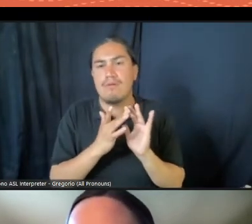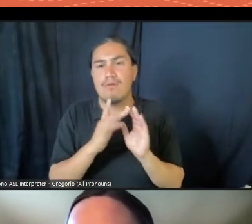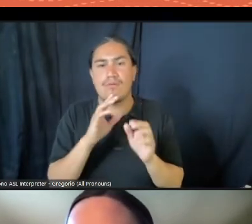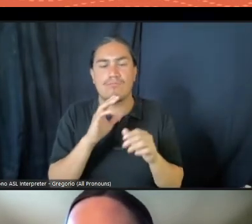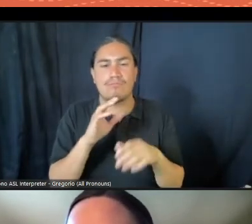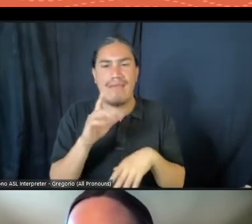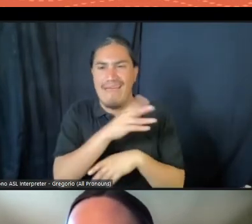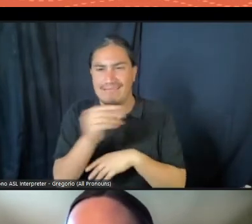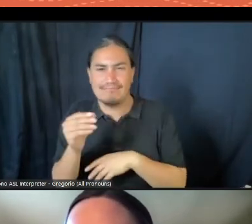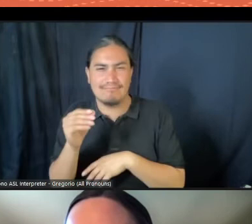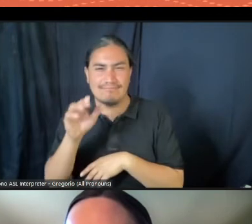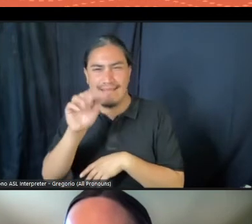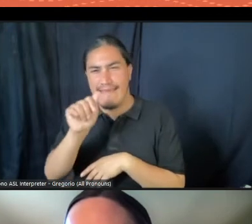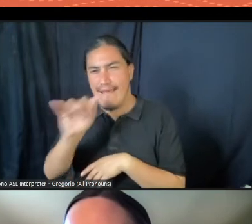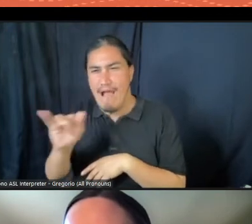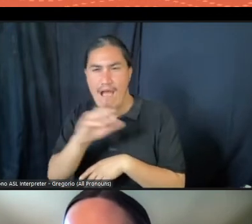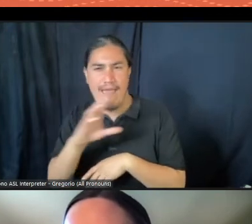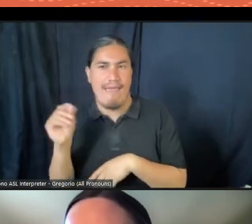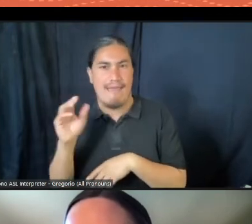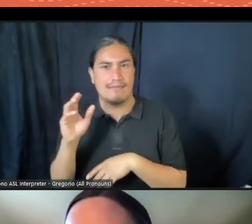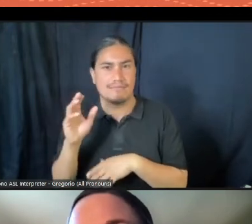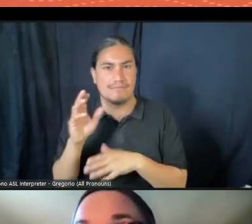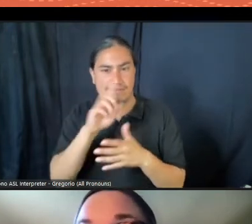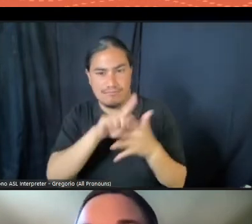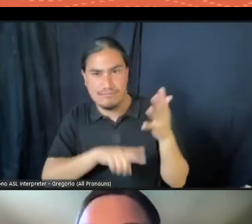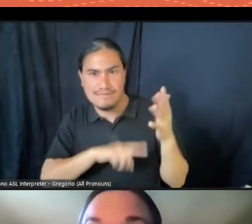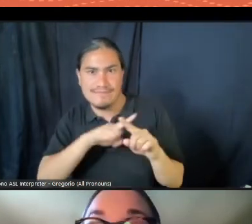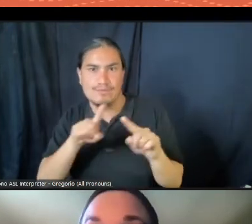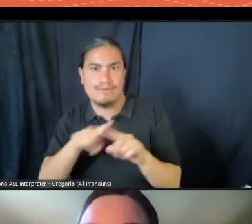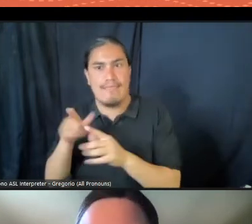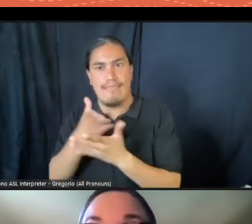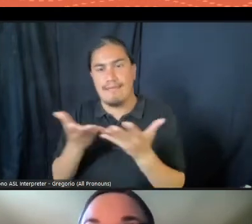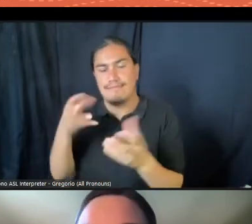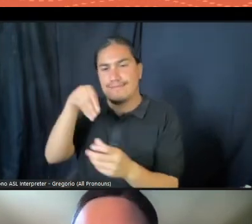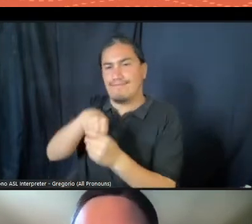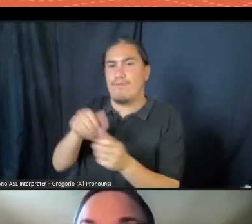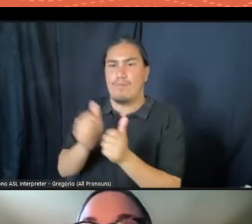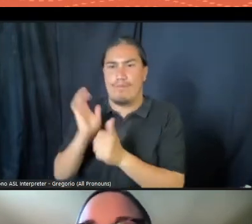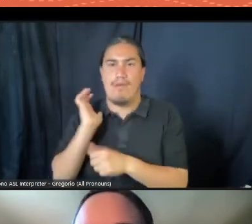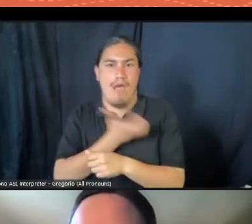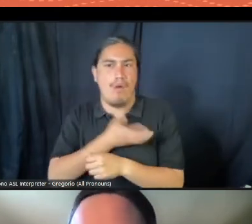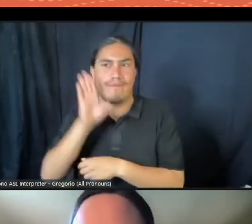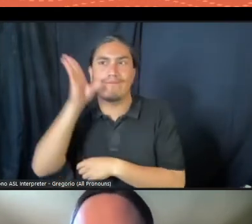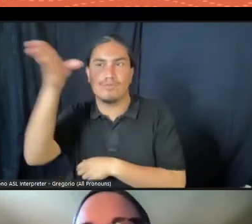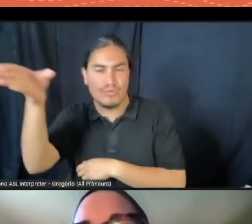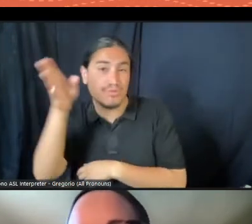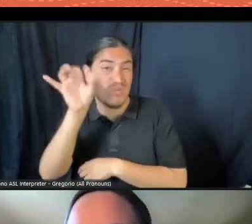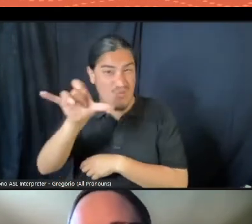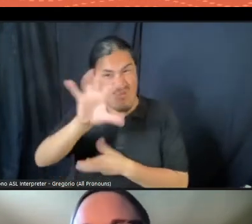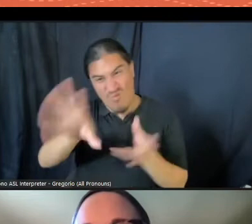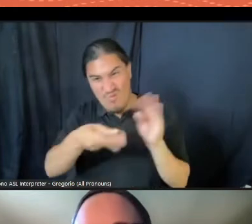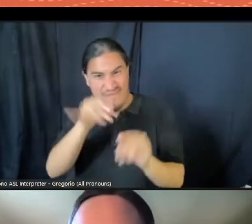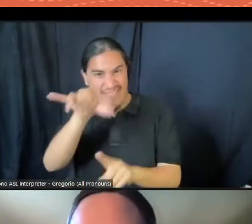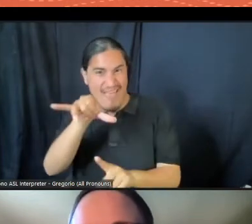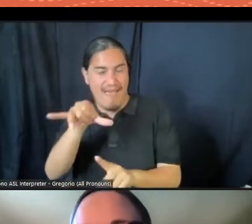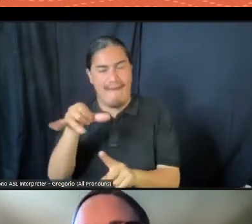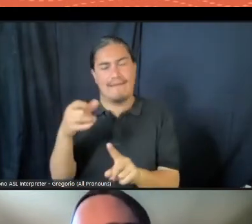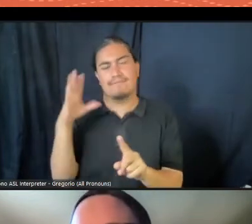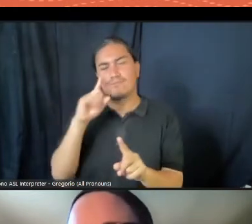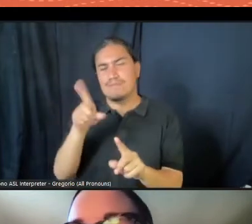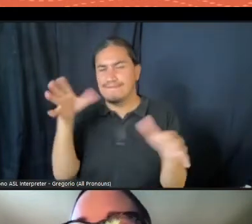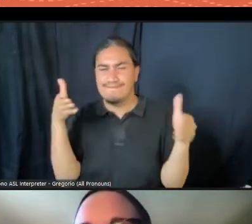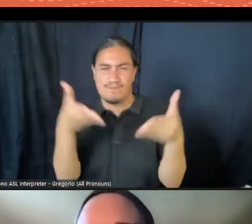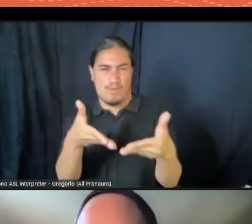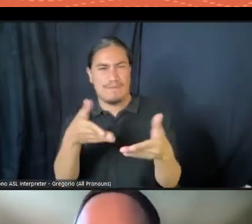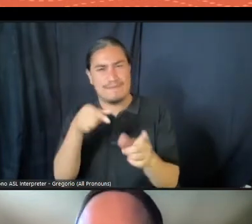and therefore our futures. And it's sort of meant to insert, I don't know, things I, and I